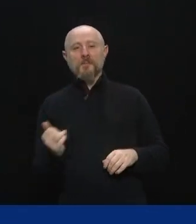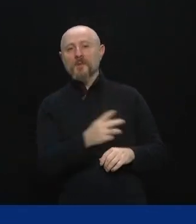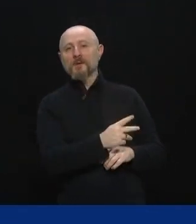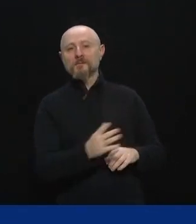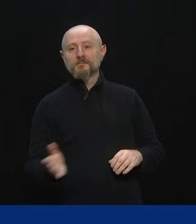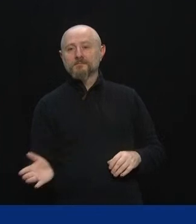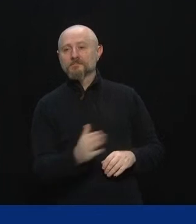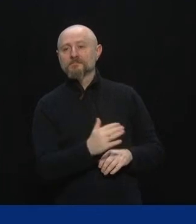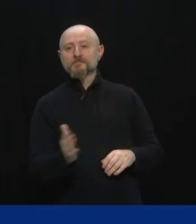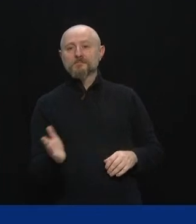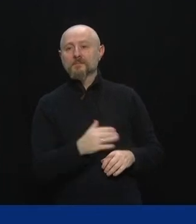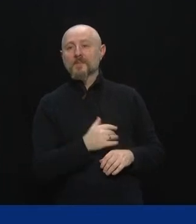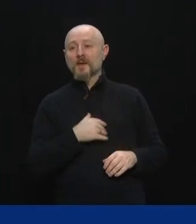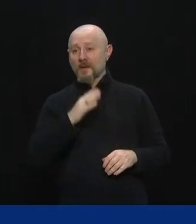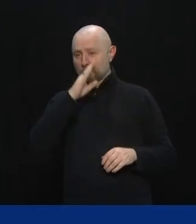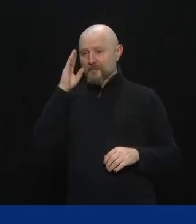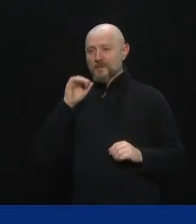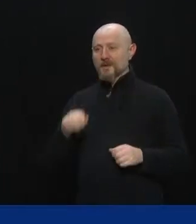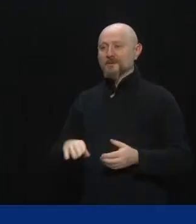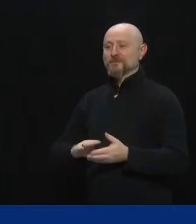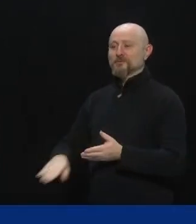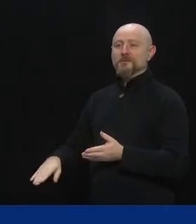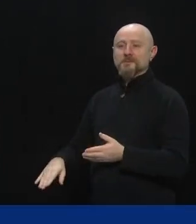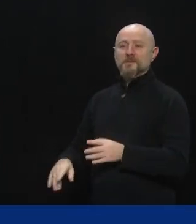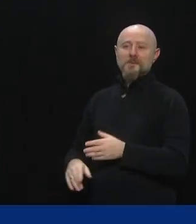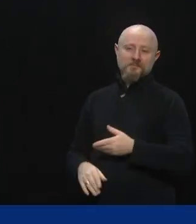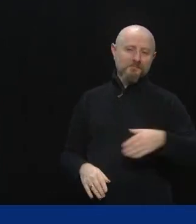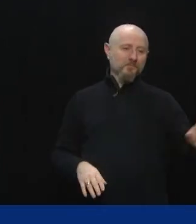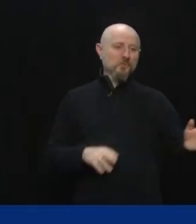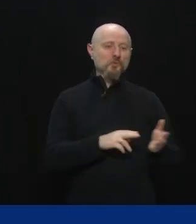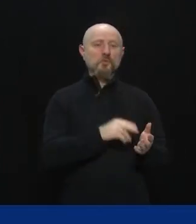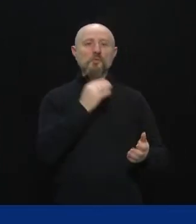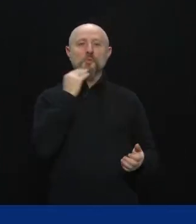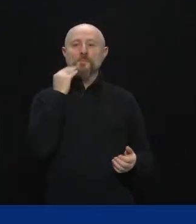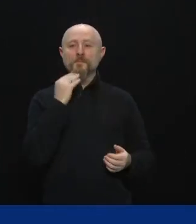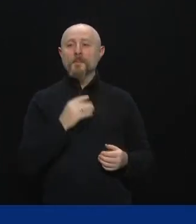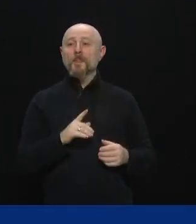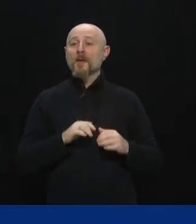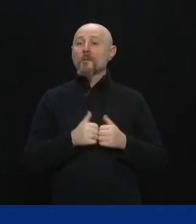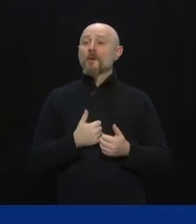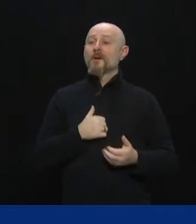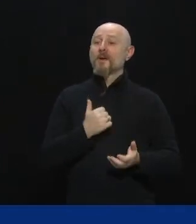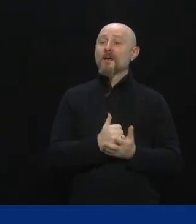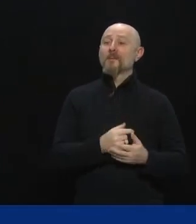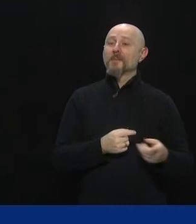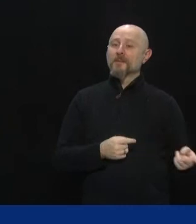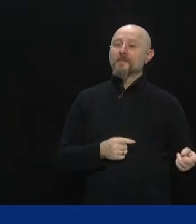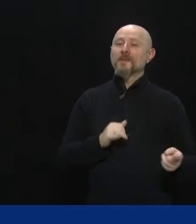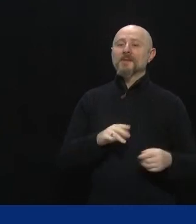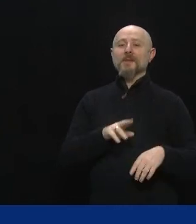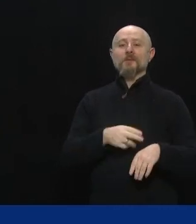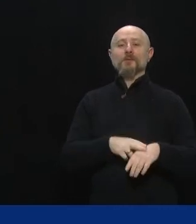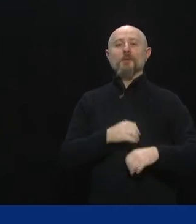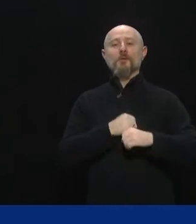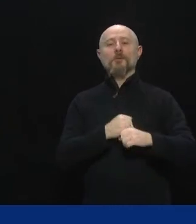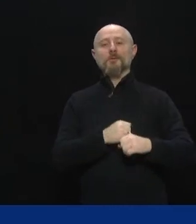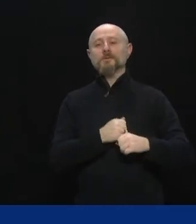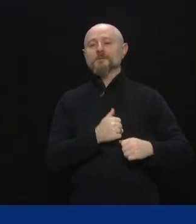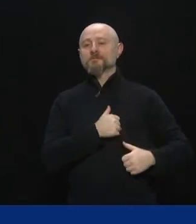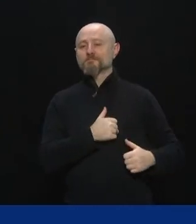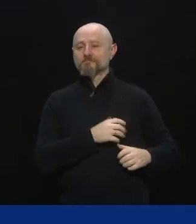to be discharged to from hospitals. And how we did that was sending in the National Guard. We have deployed over 120 National Guard